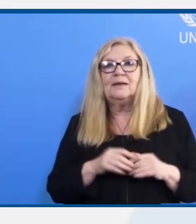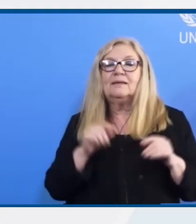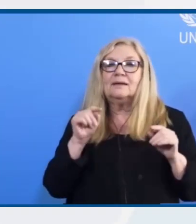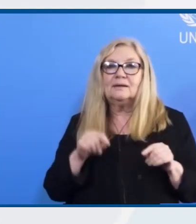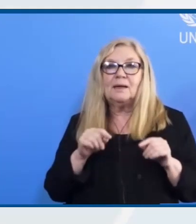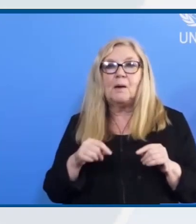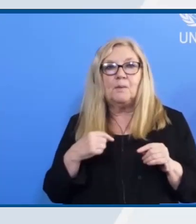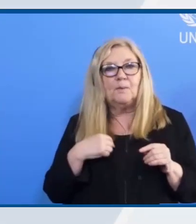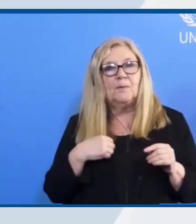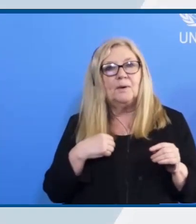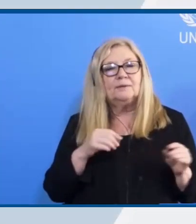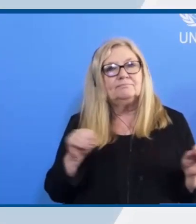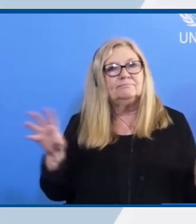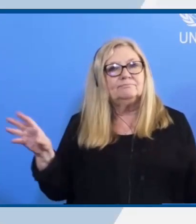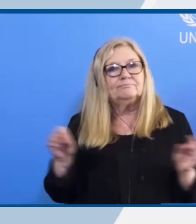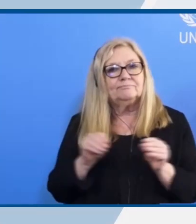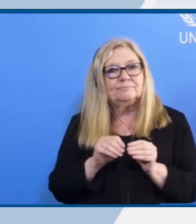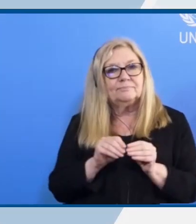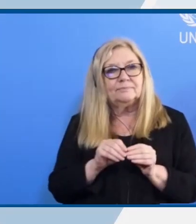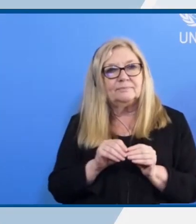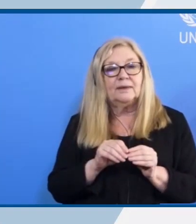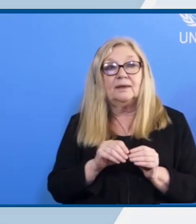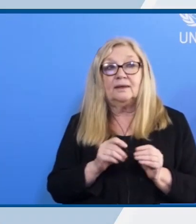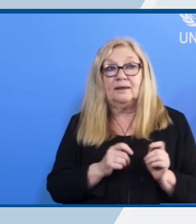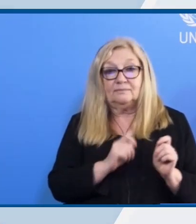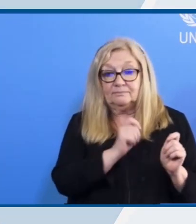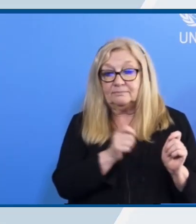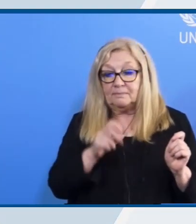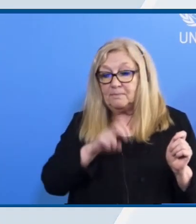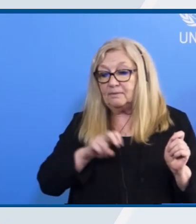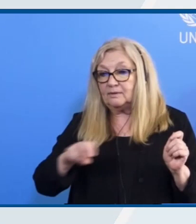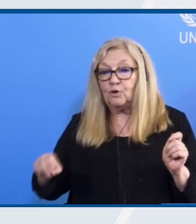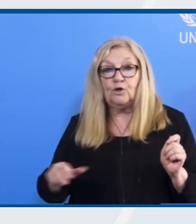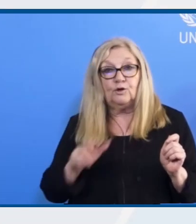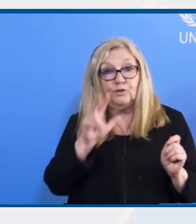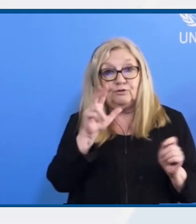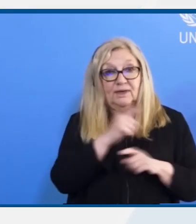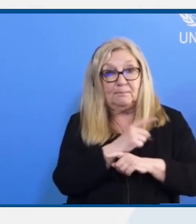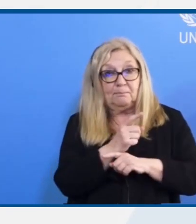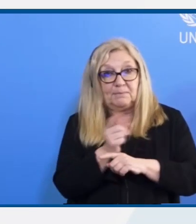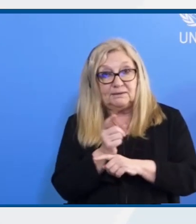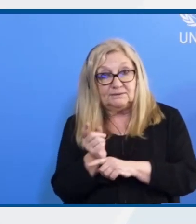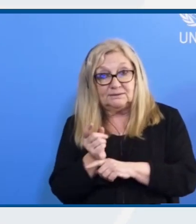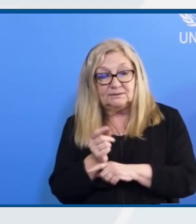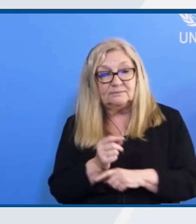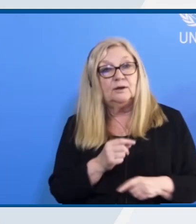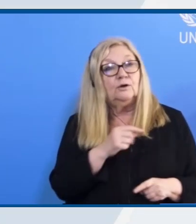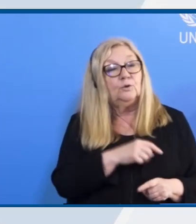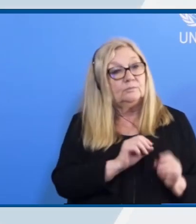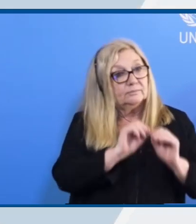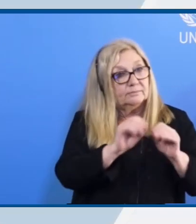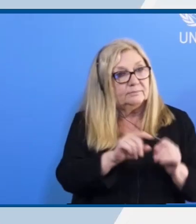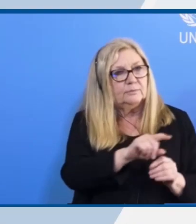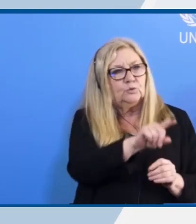to the conclusions. Each of you could have your 3 minutes maximum. What would you like our participants to get home, to